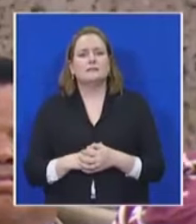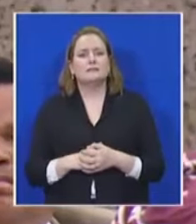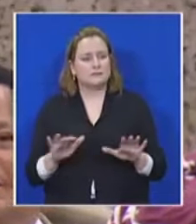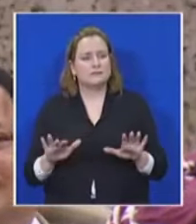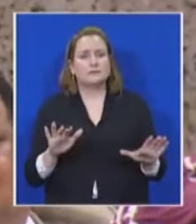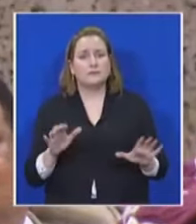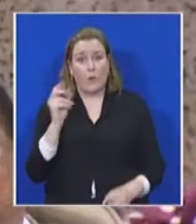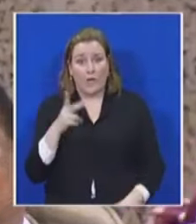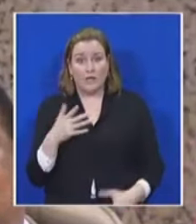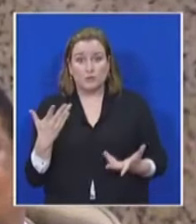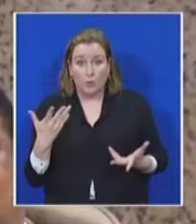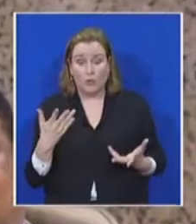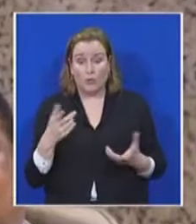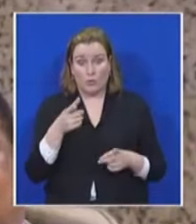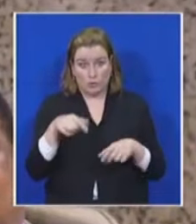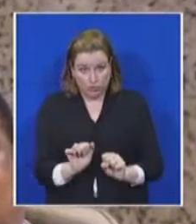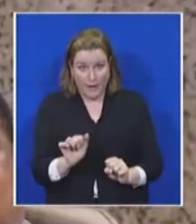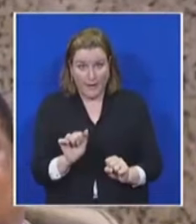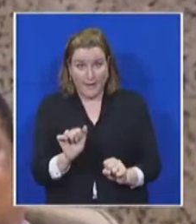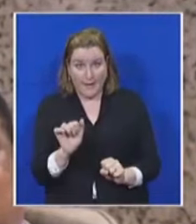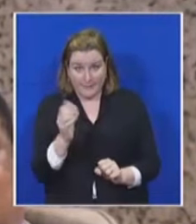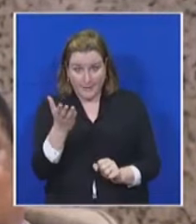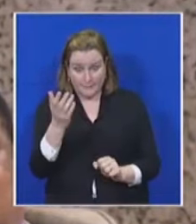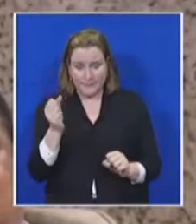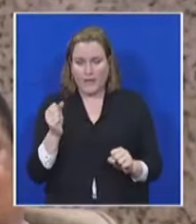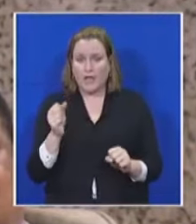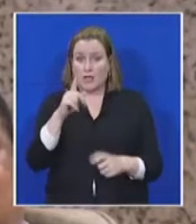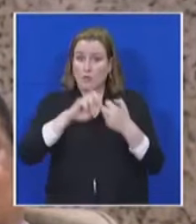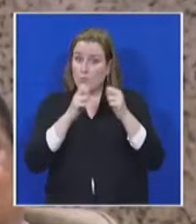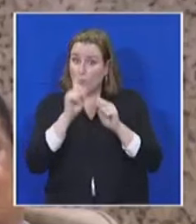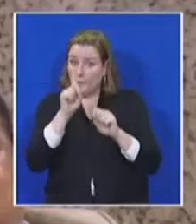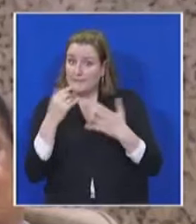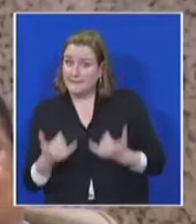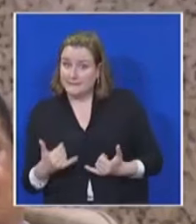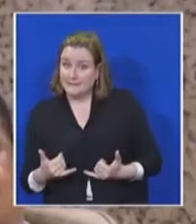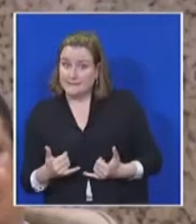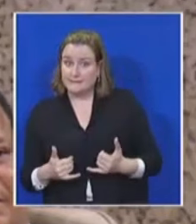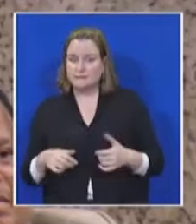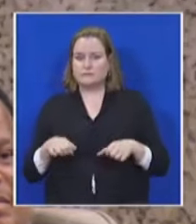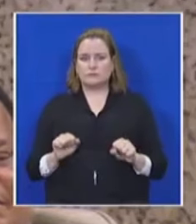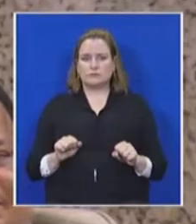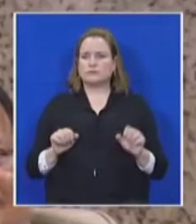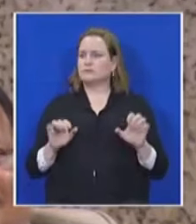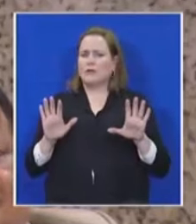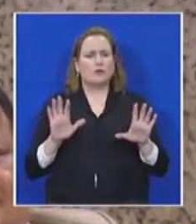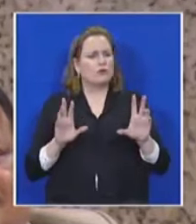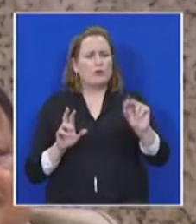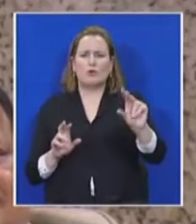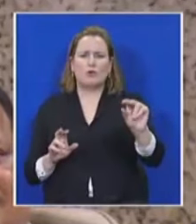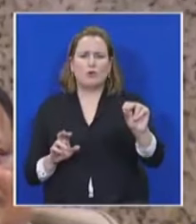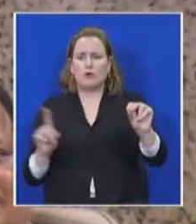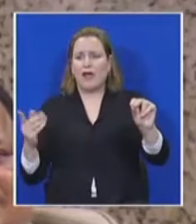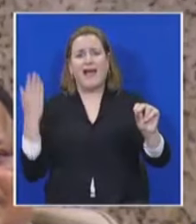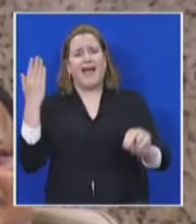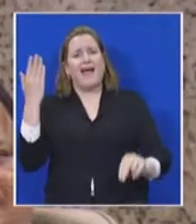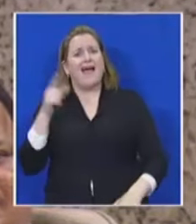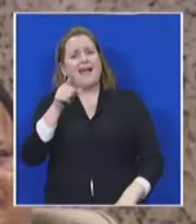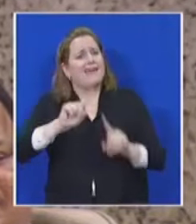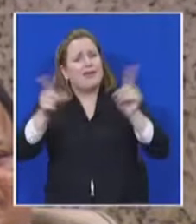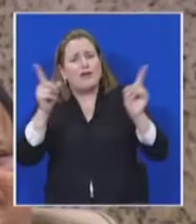Chair, the problem is this. No, honorable member. No, Don't Chairperson, speak. he can't speak. Chair, He can't